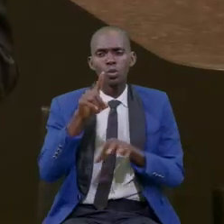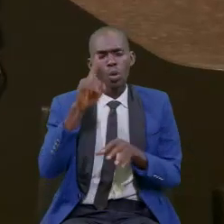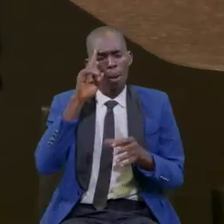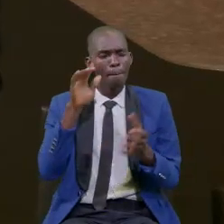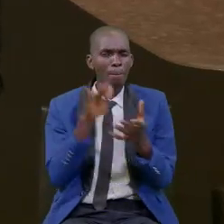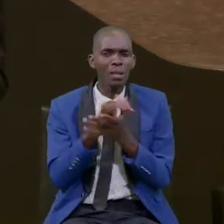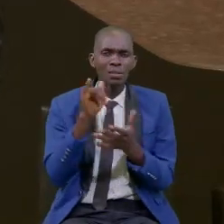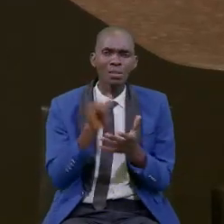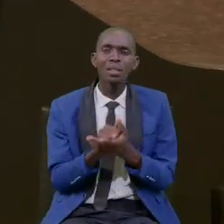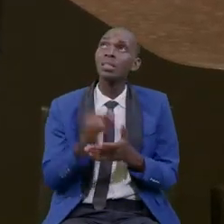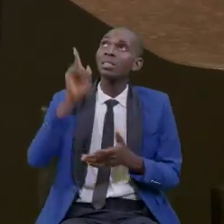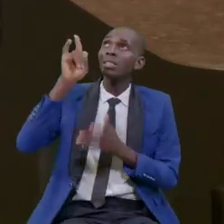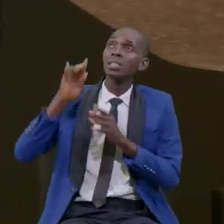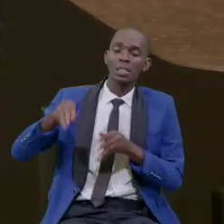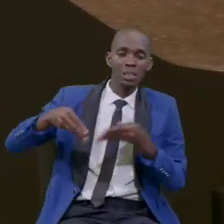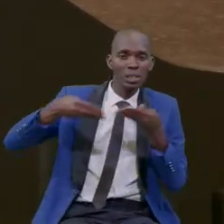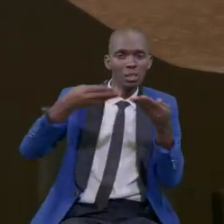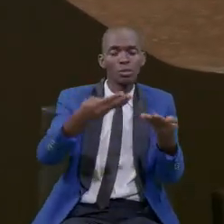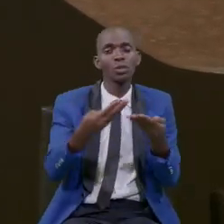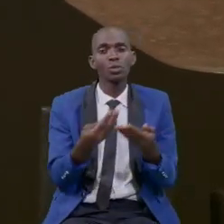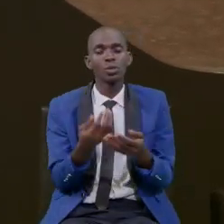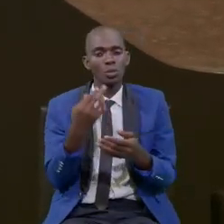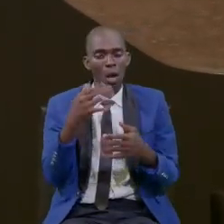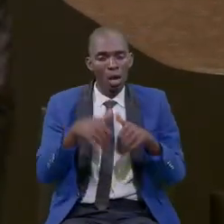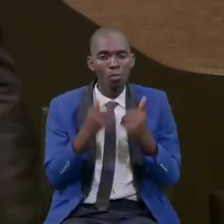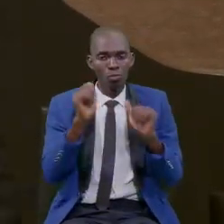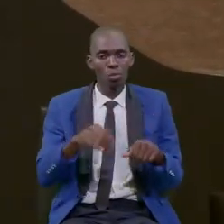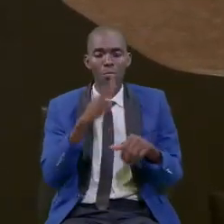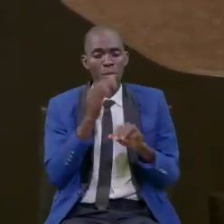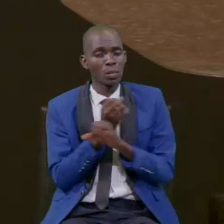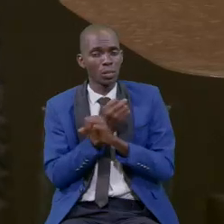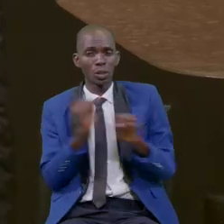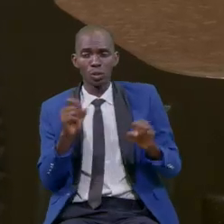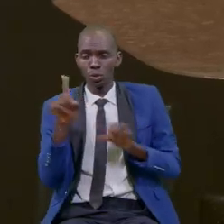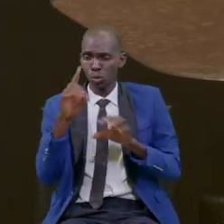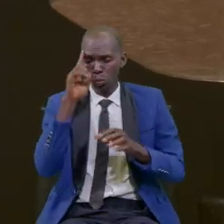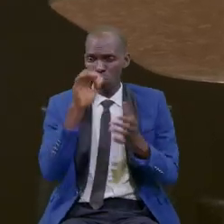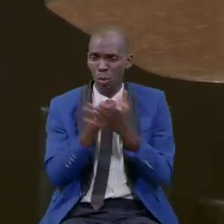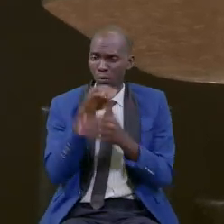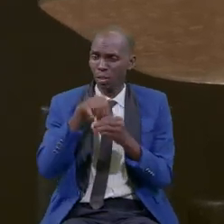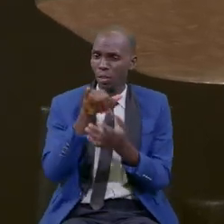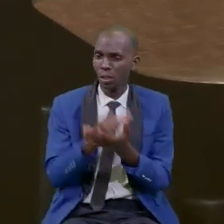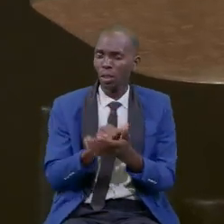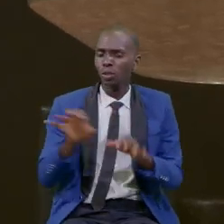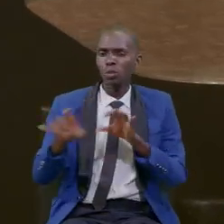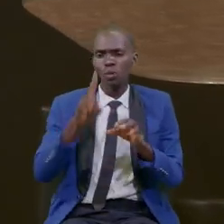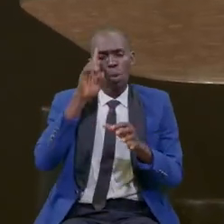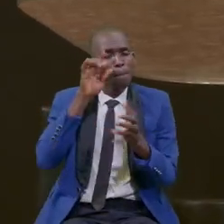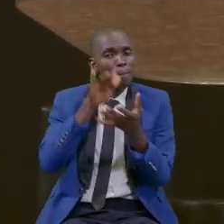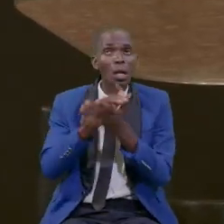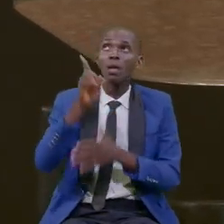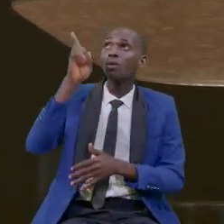is possible and is going to be fulfilled? Do you believe that God is a God of judgment, and if you